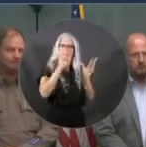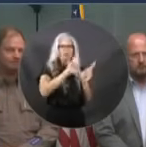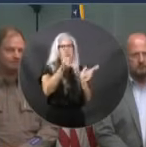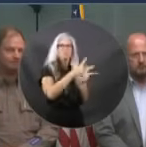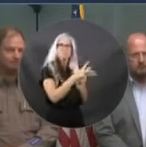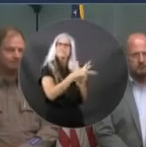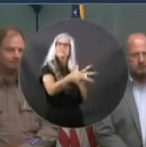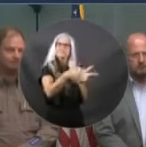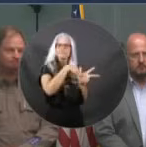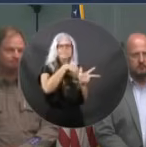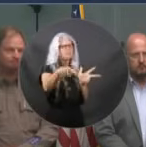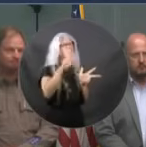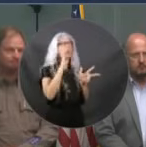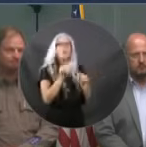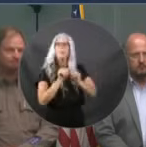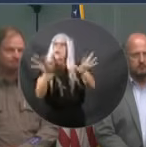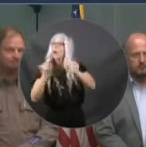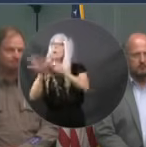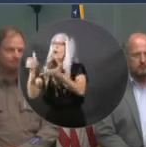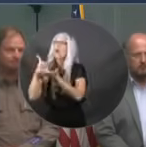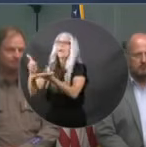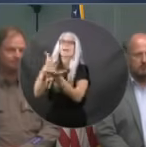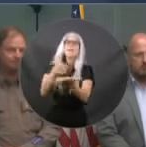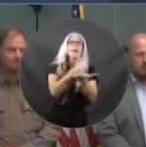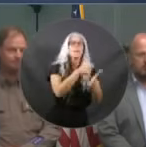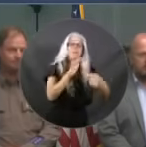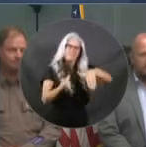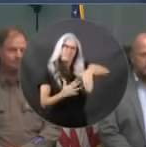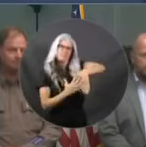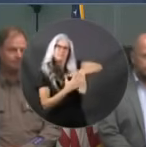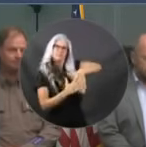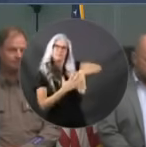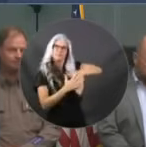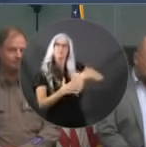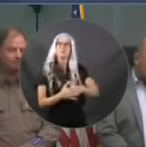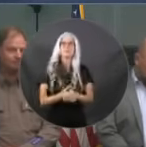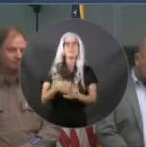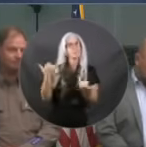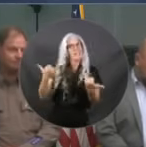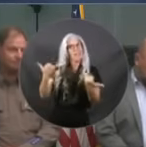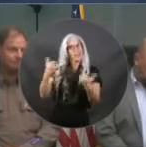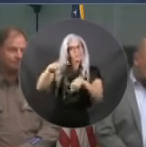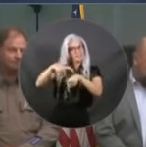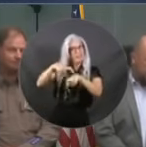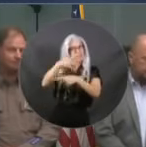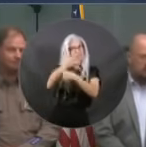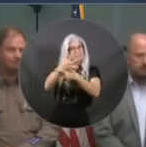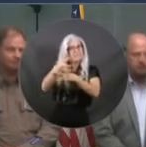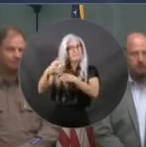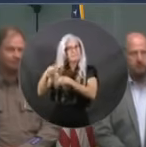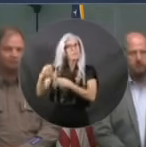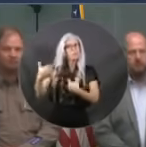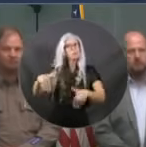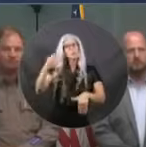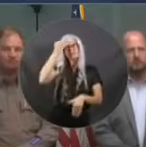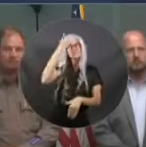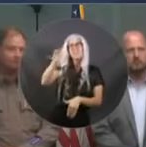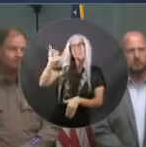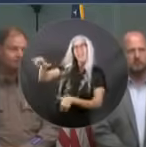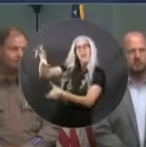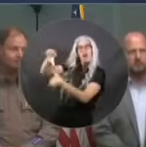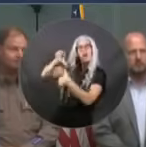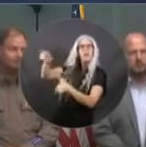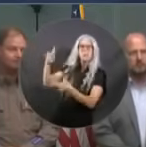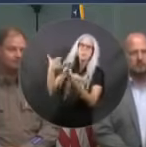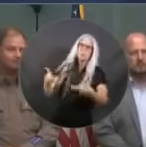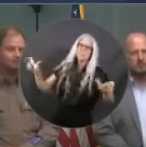So this is crunch time right now. We're going to get hit with a major hurricane. It'll be sometime the eye will